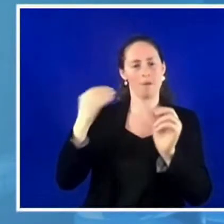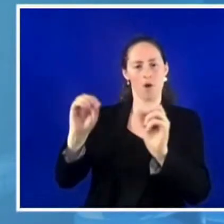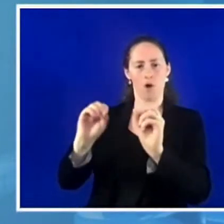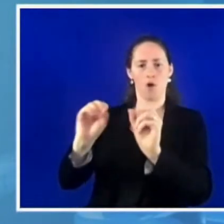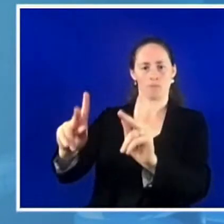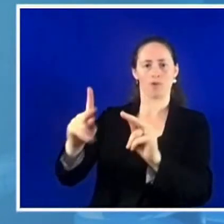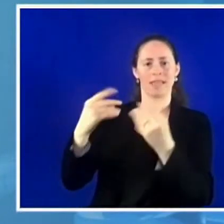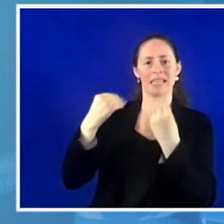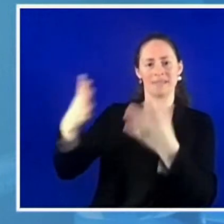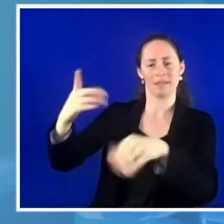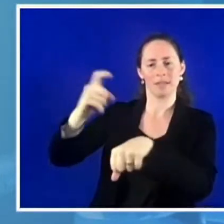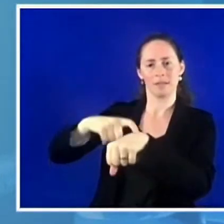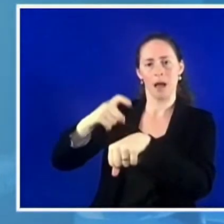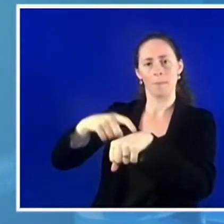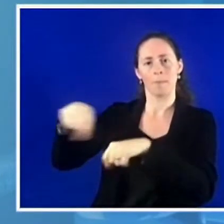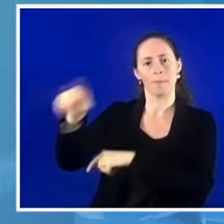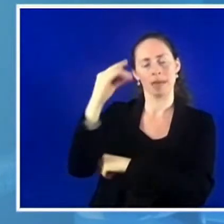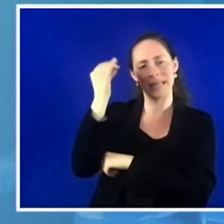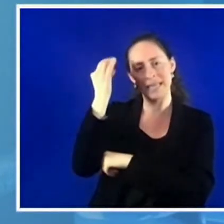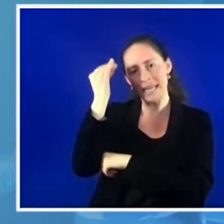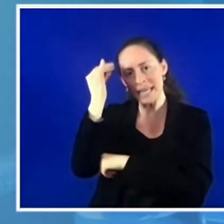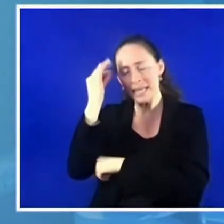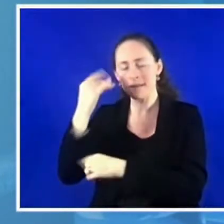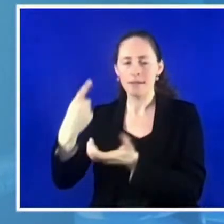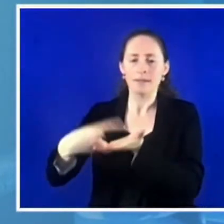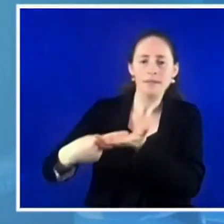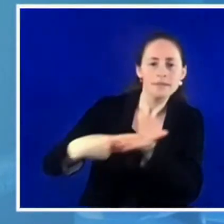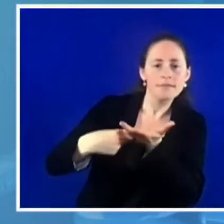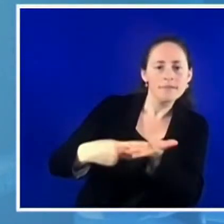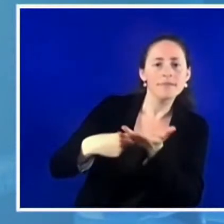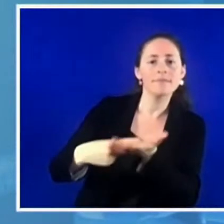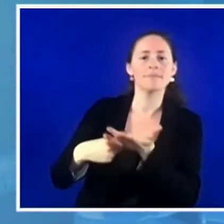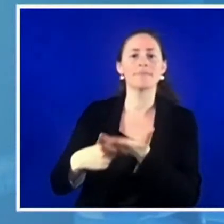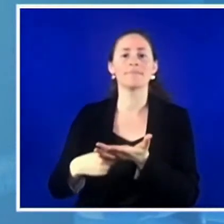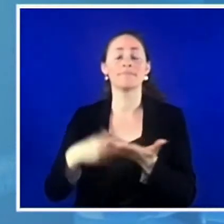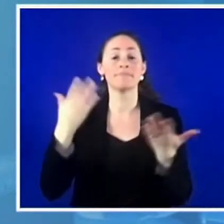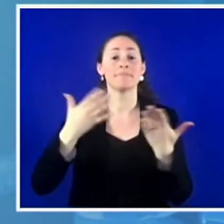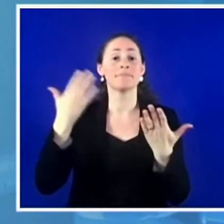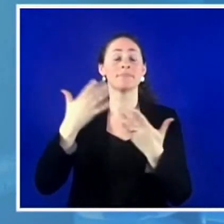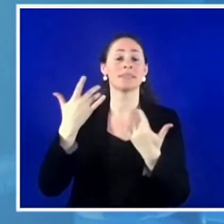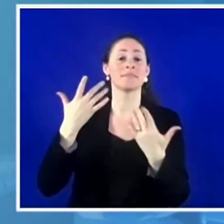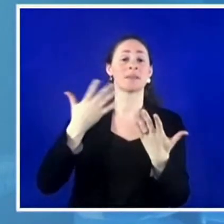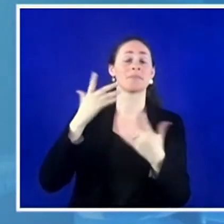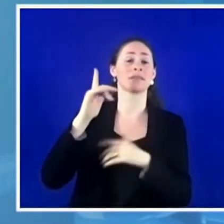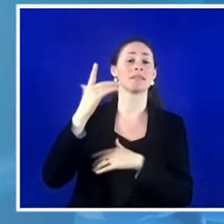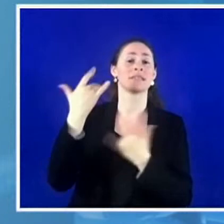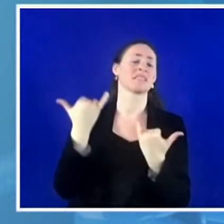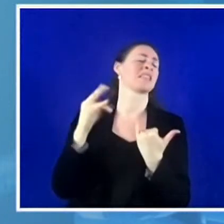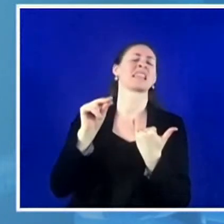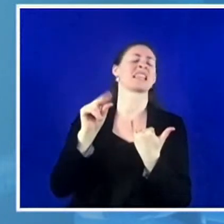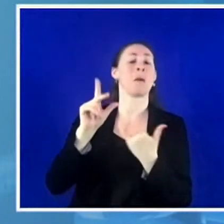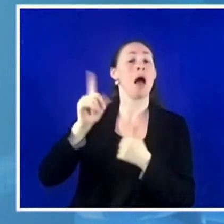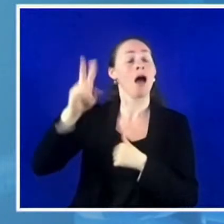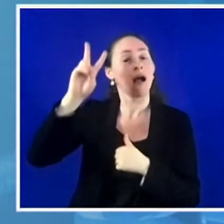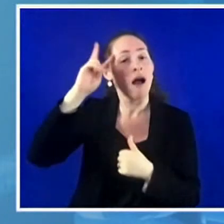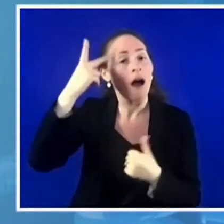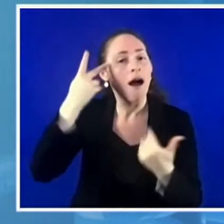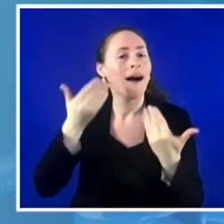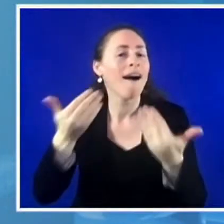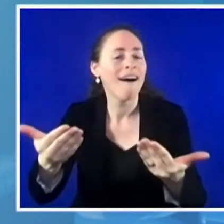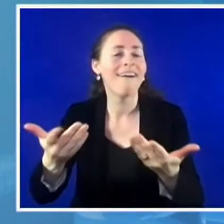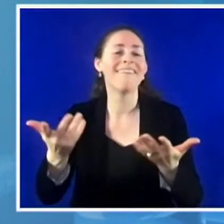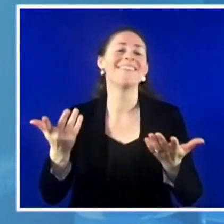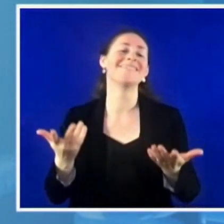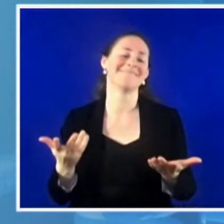openly about the issue, may end up changing their mind later. I absolutely had that experience, which was so